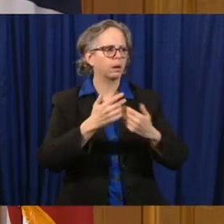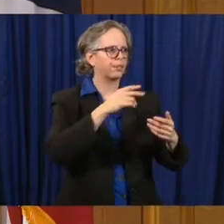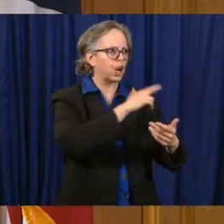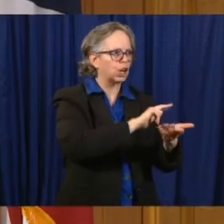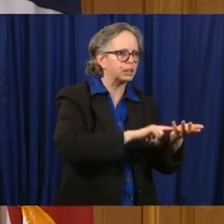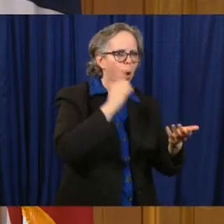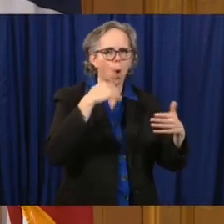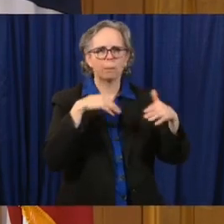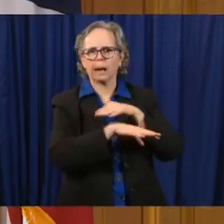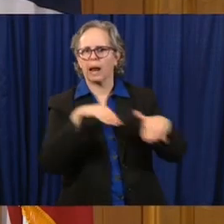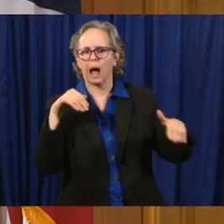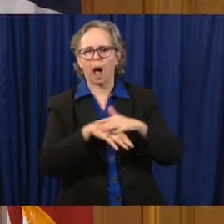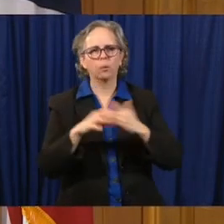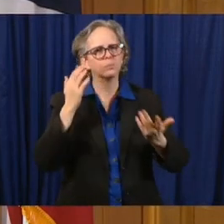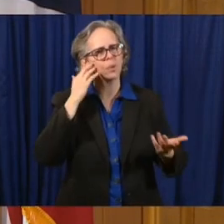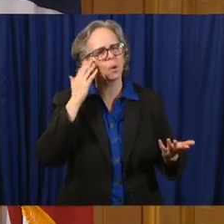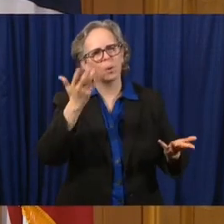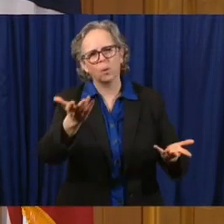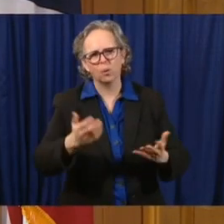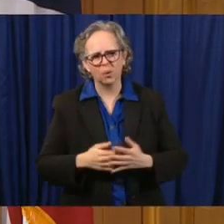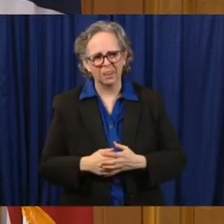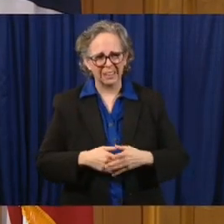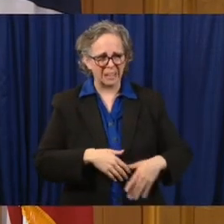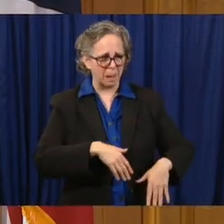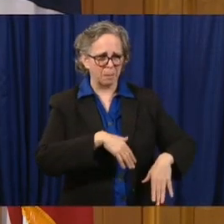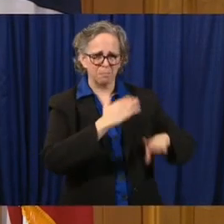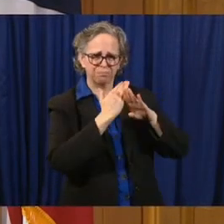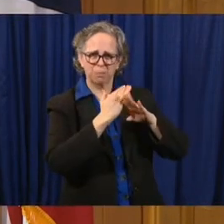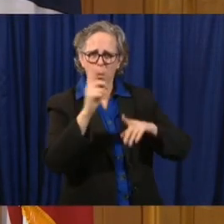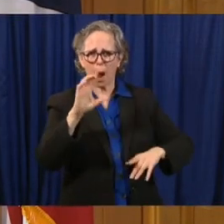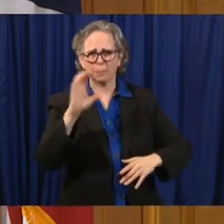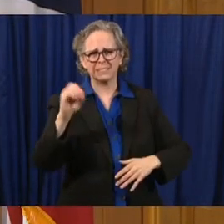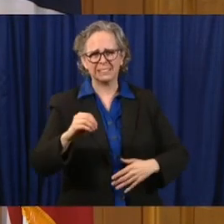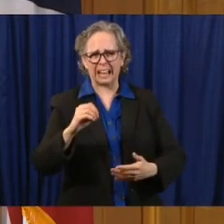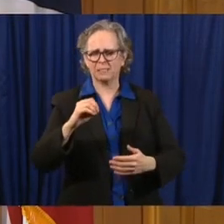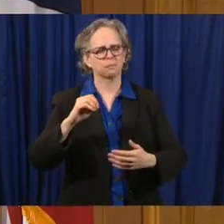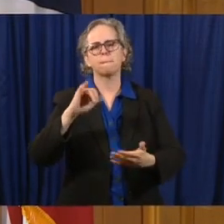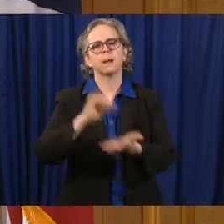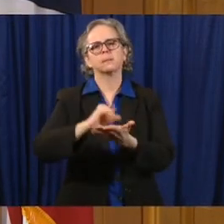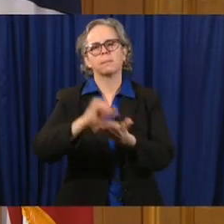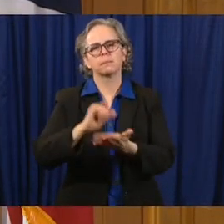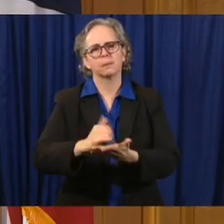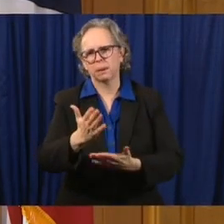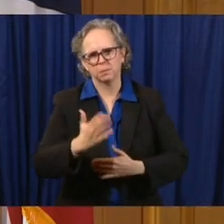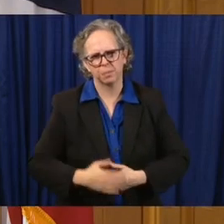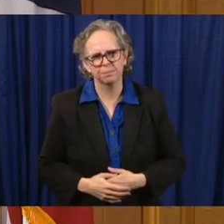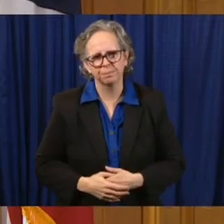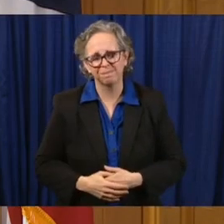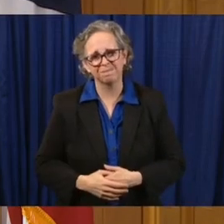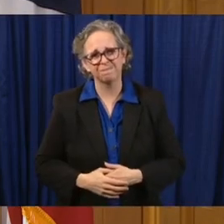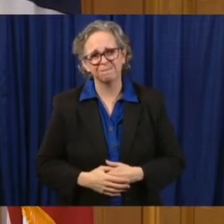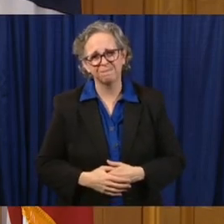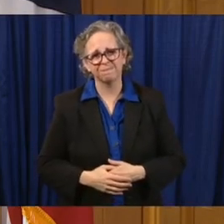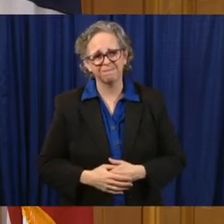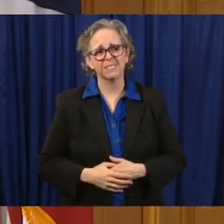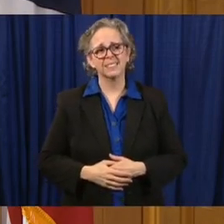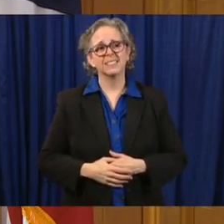knew also it was virtually impossible to keep COVID-19 out of our prisons. As Dr. Acton has